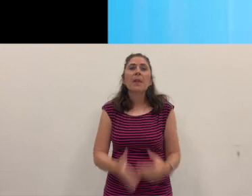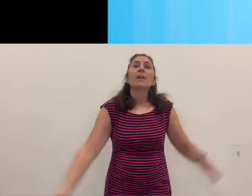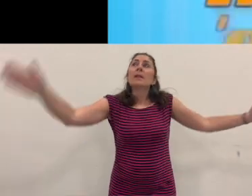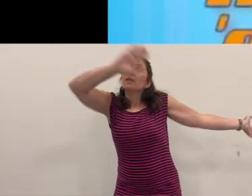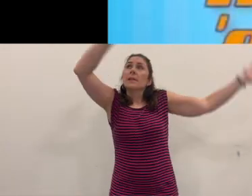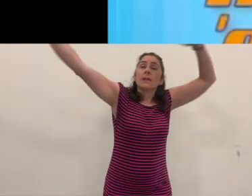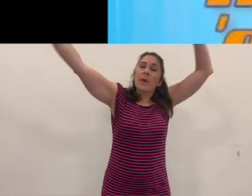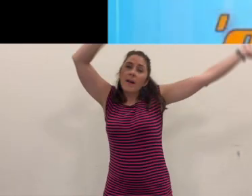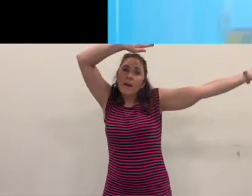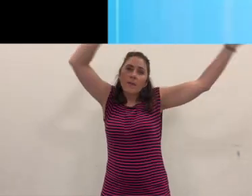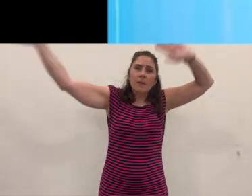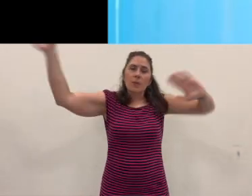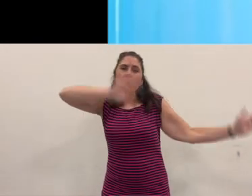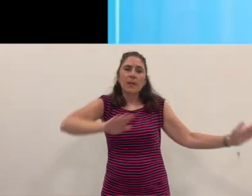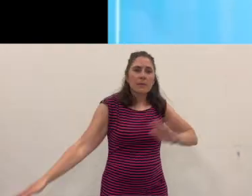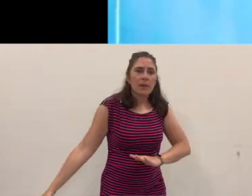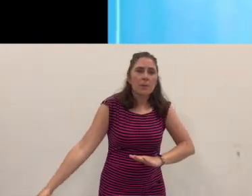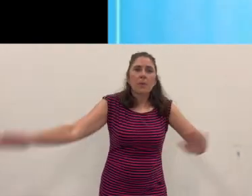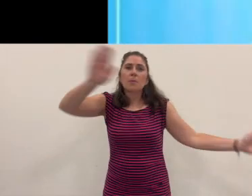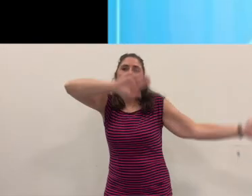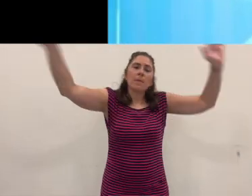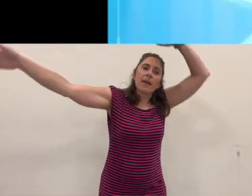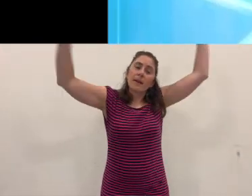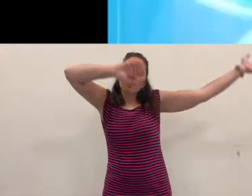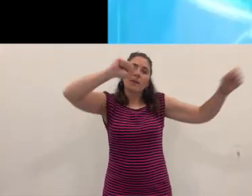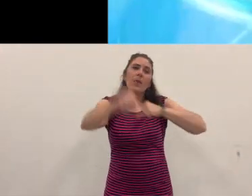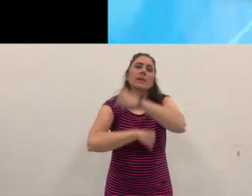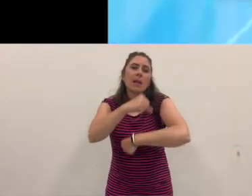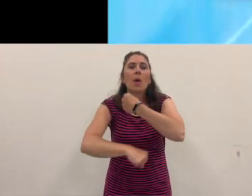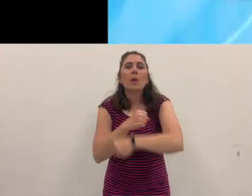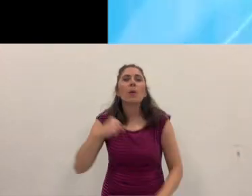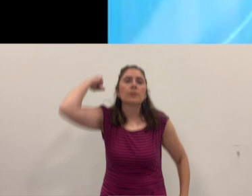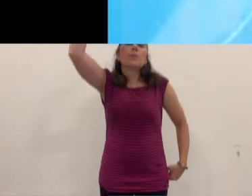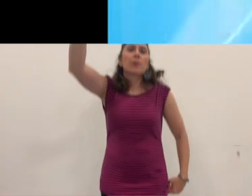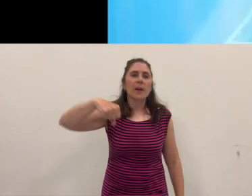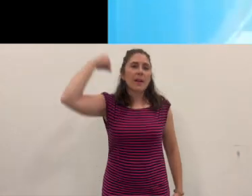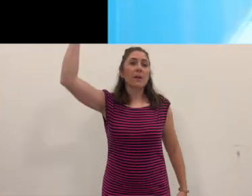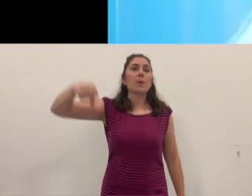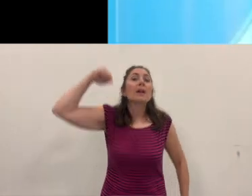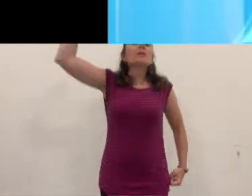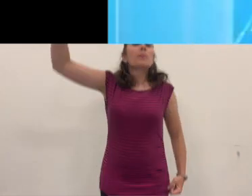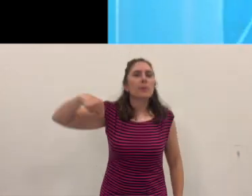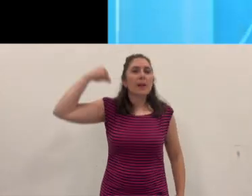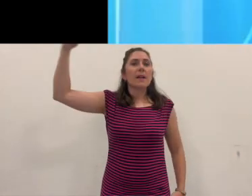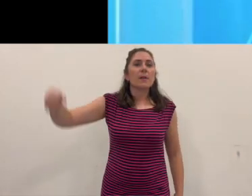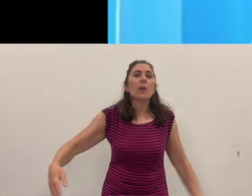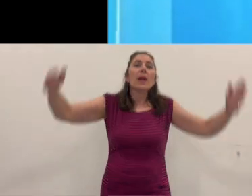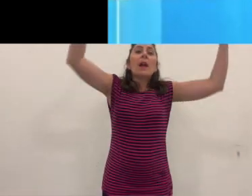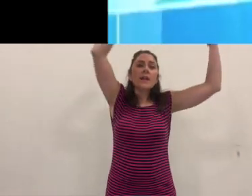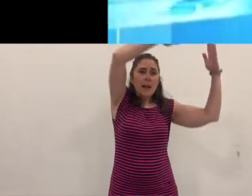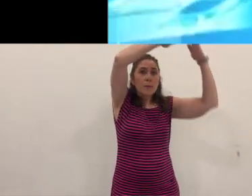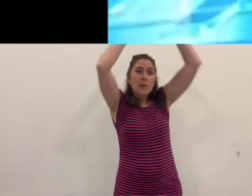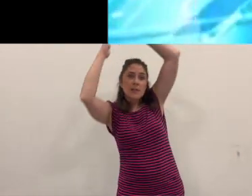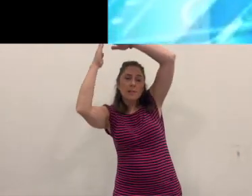hands up high, now you bring them down low. Take them back up, now that's how we roll. Jump around, jump around. Now we're